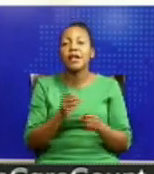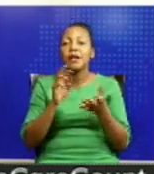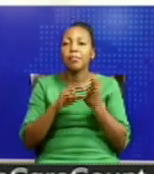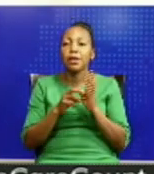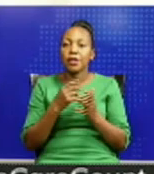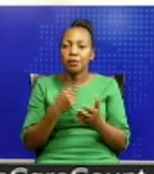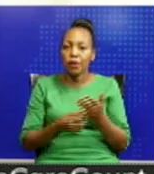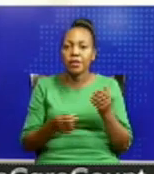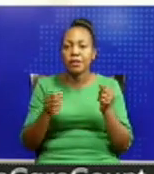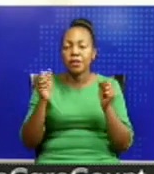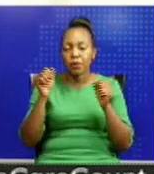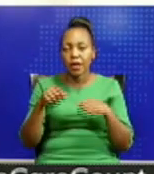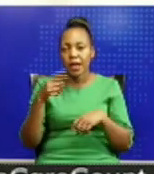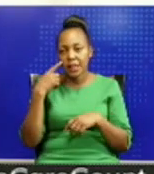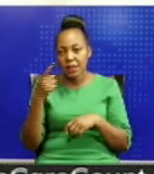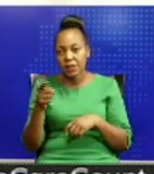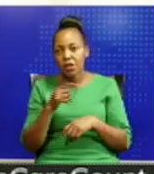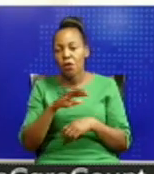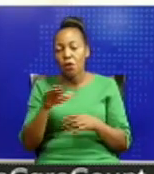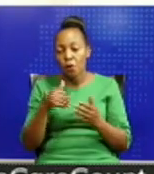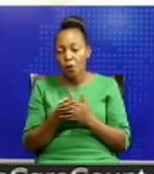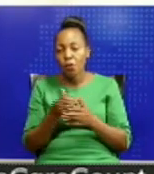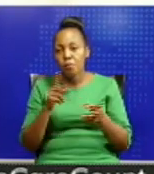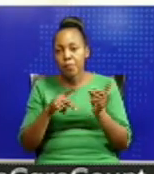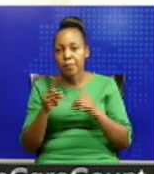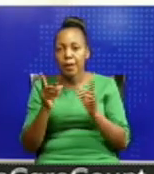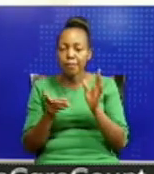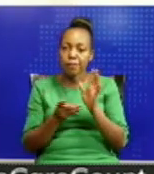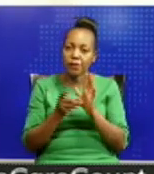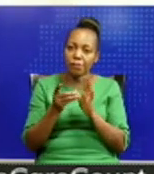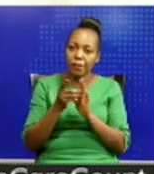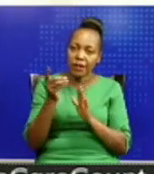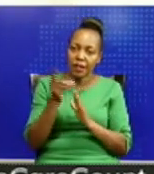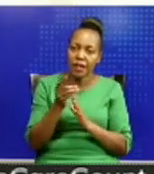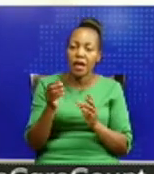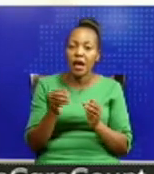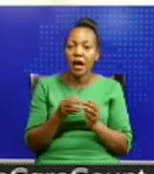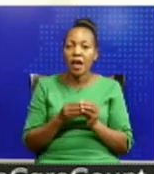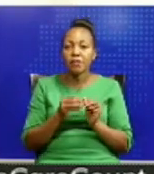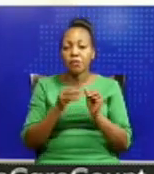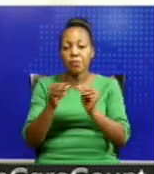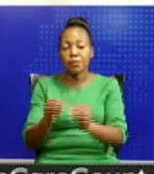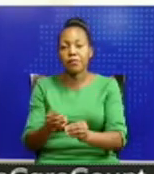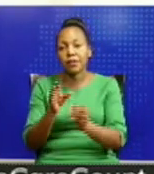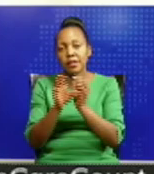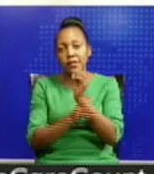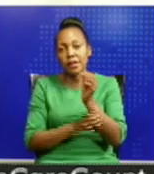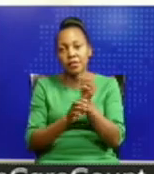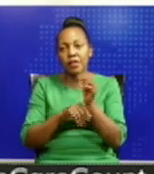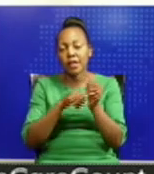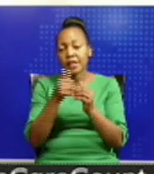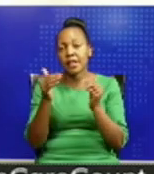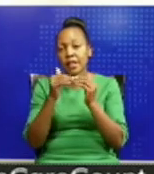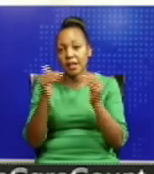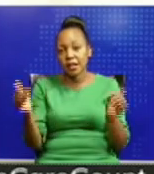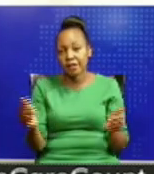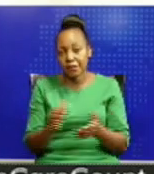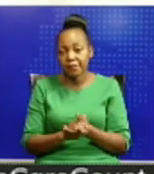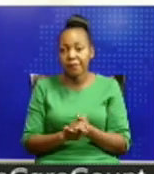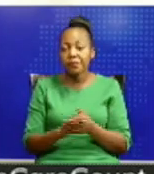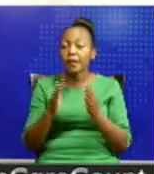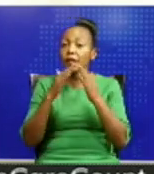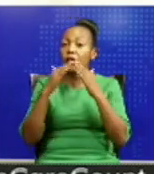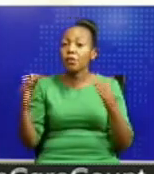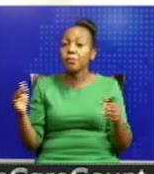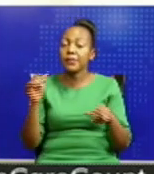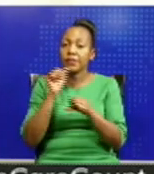see that everybody is prospering, and we take this country at another level. Even the world, by the way, unpaid care and